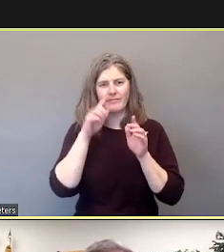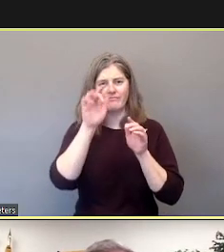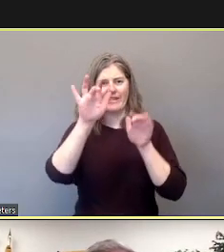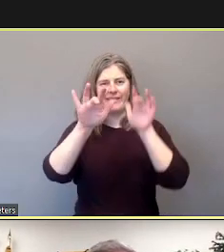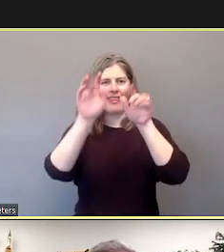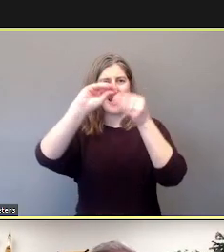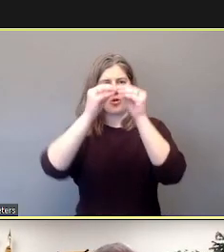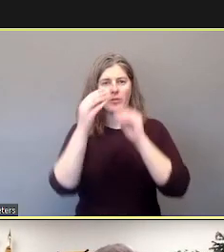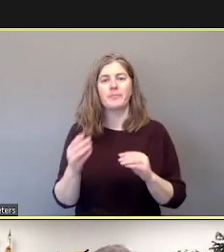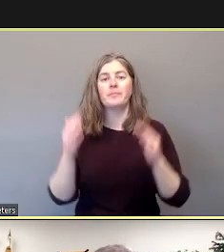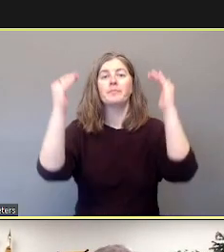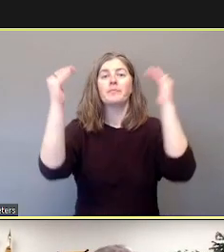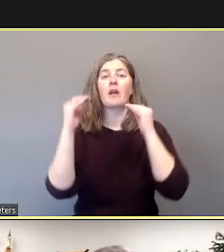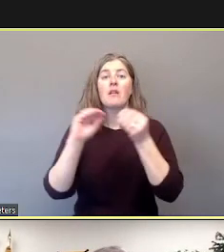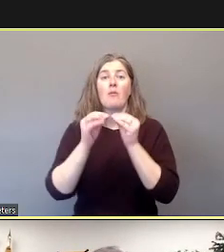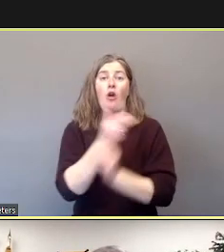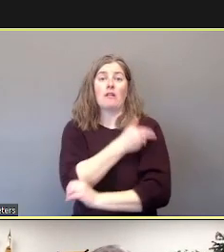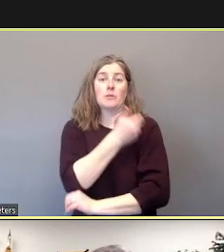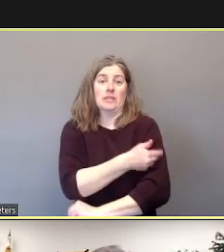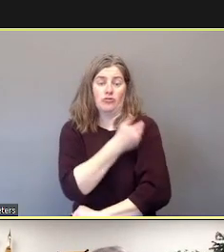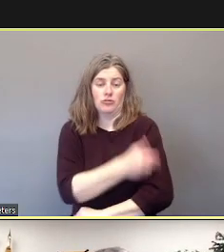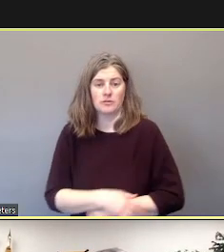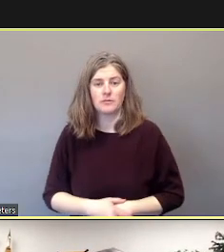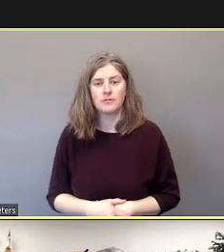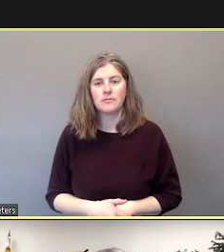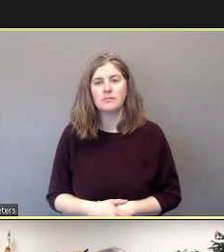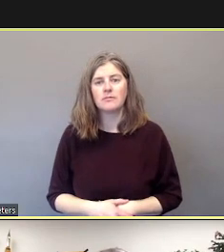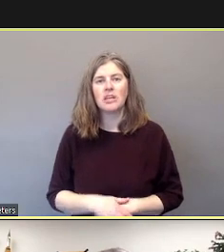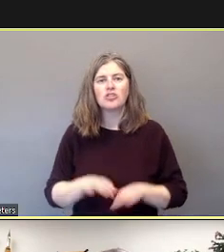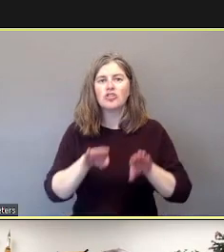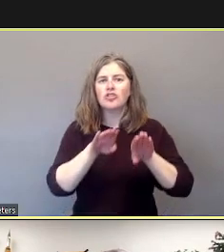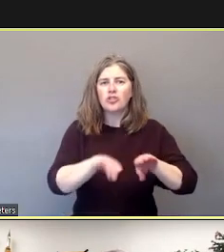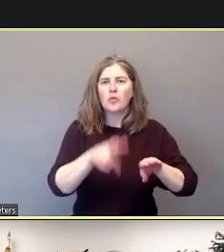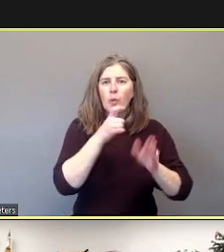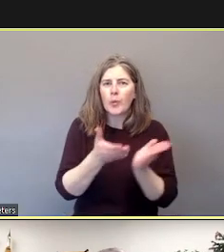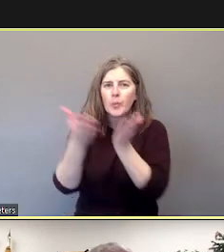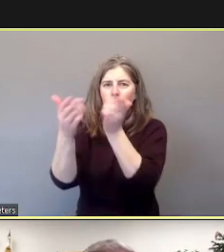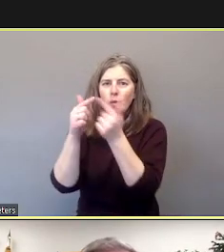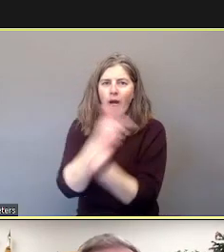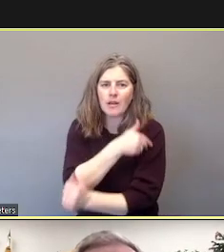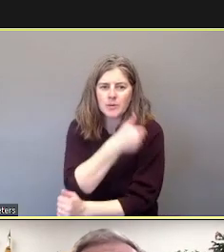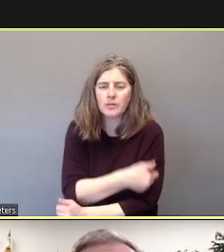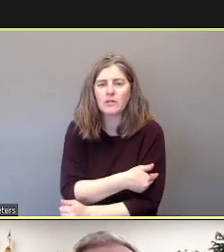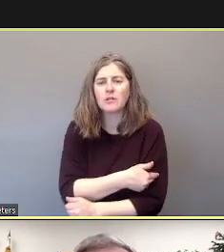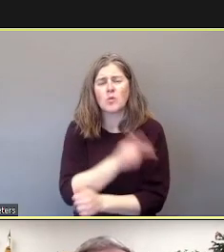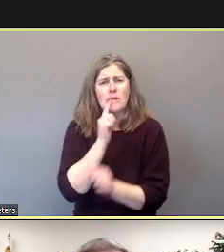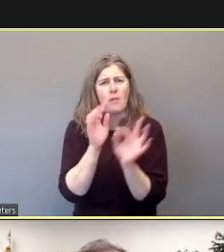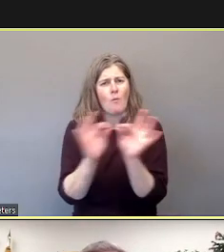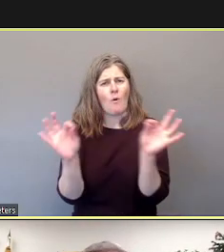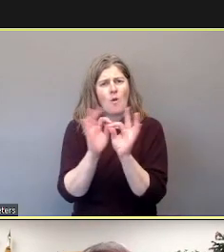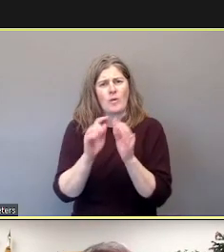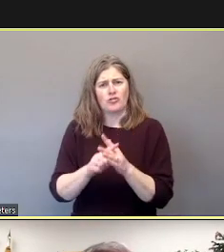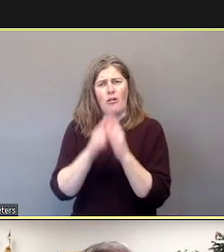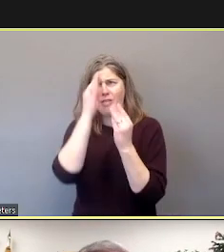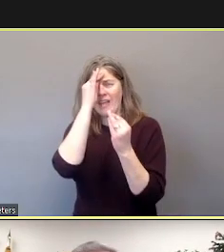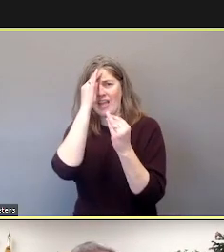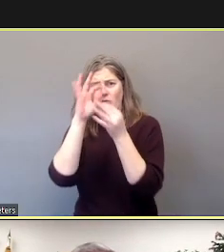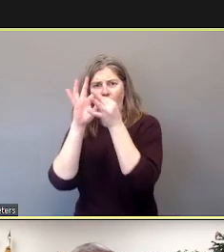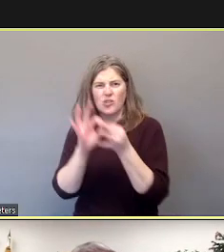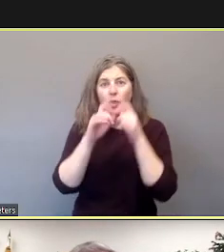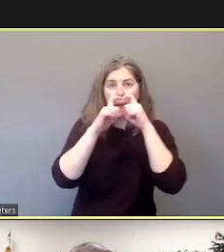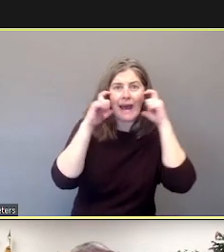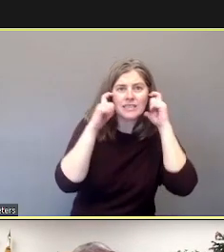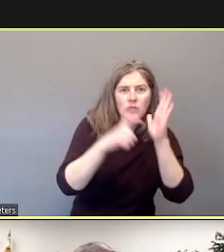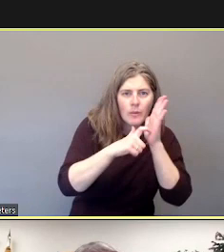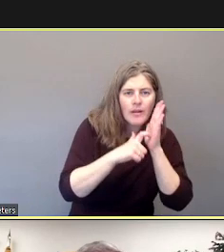is hospitalizations, children's hospitalizations. And, you know, this is an important one as we think about the mask mandate. I